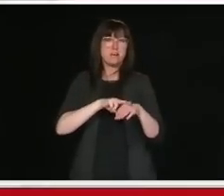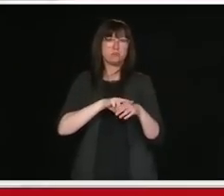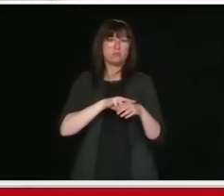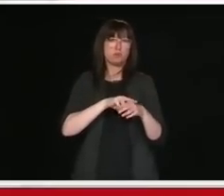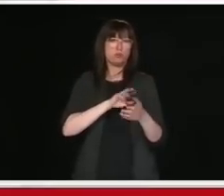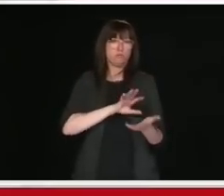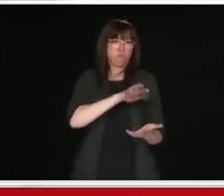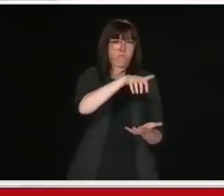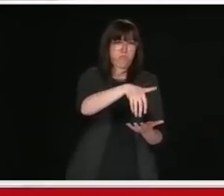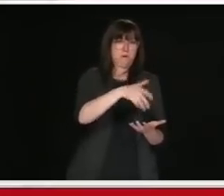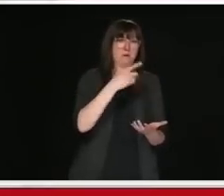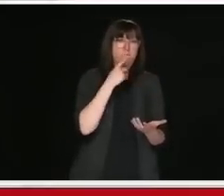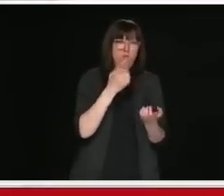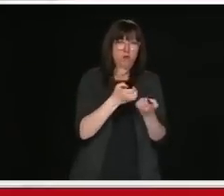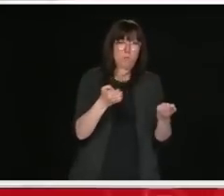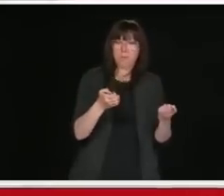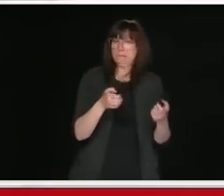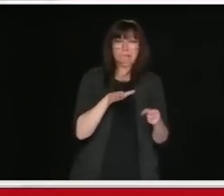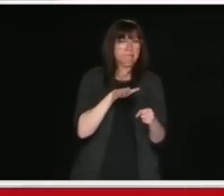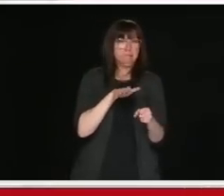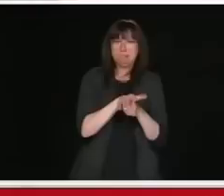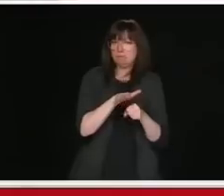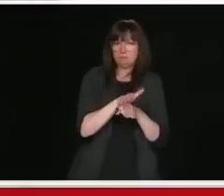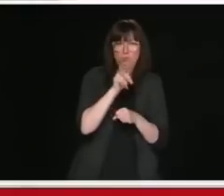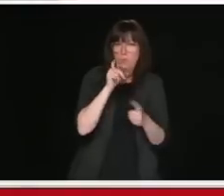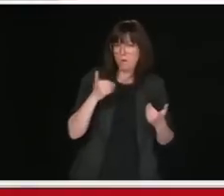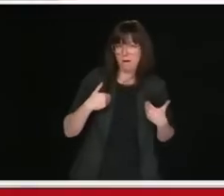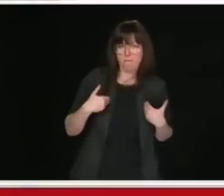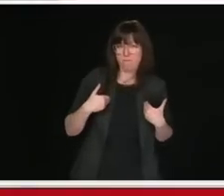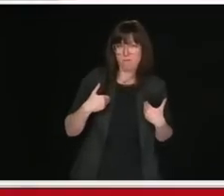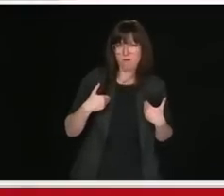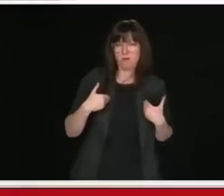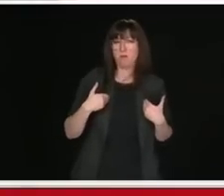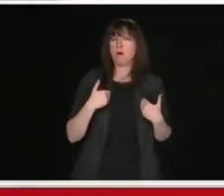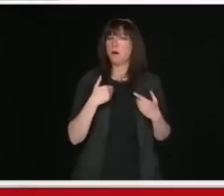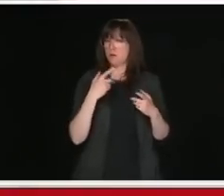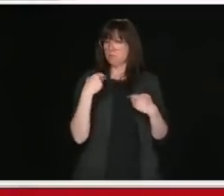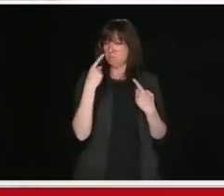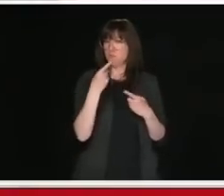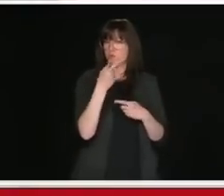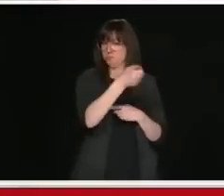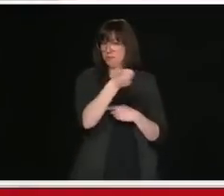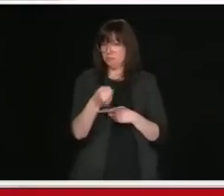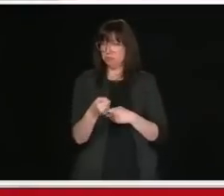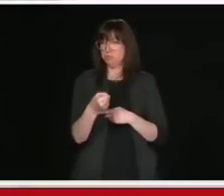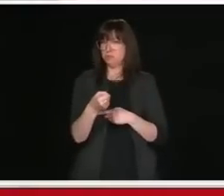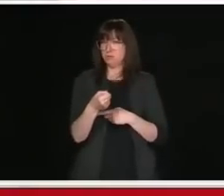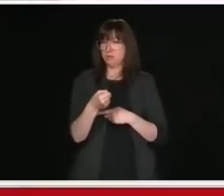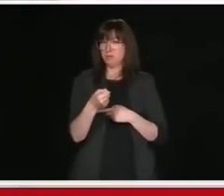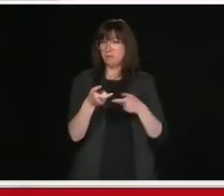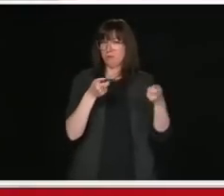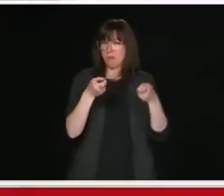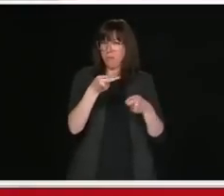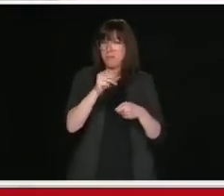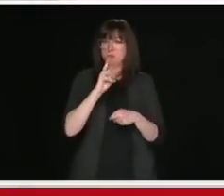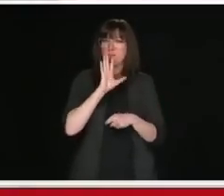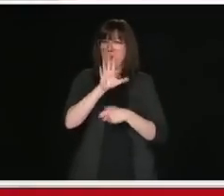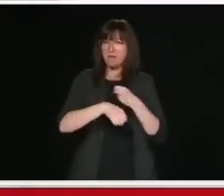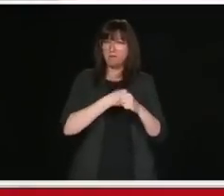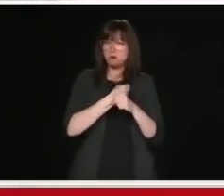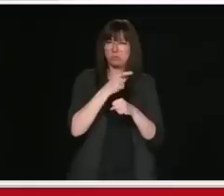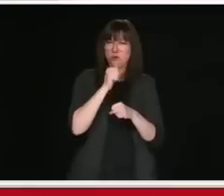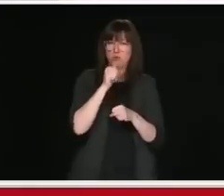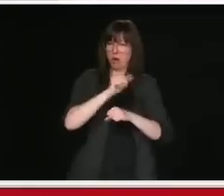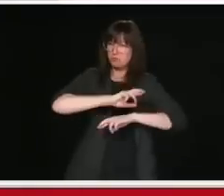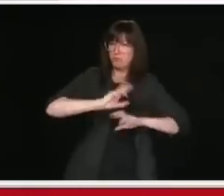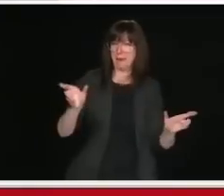come your government that has been in place for 5 years hasn't prepared these talks adequately? I think it's